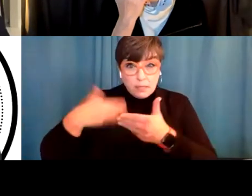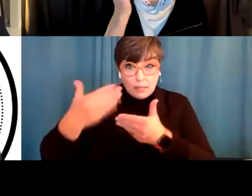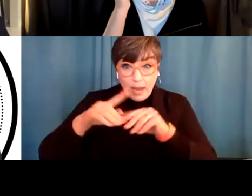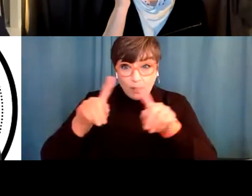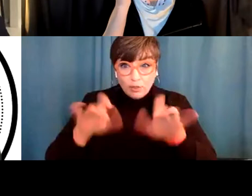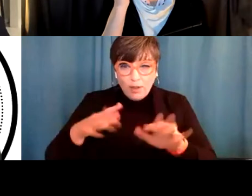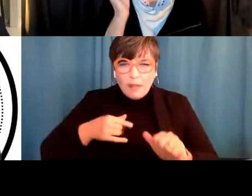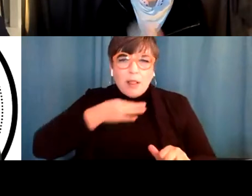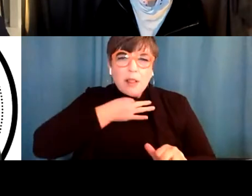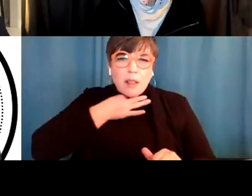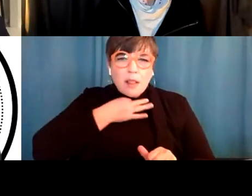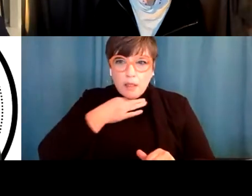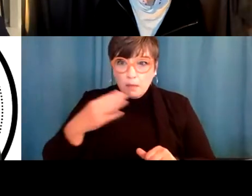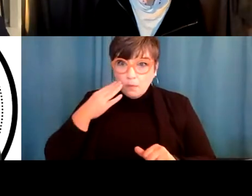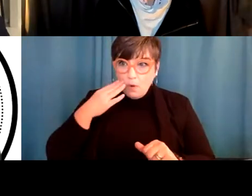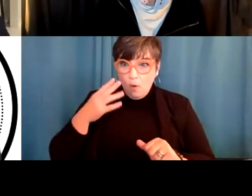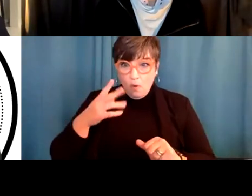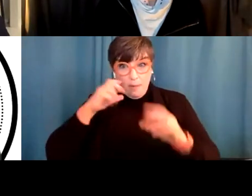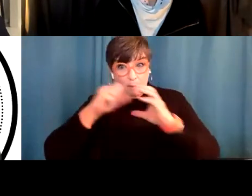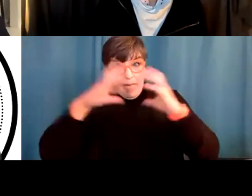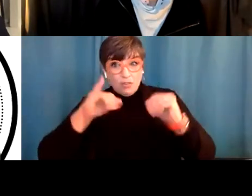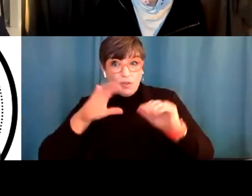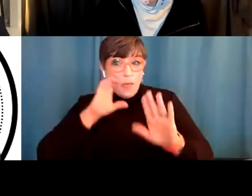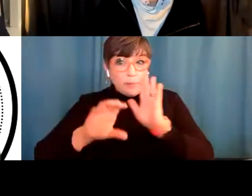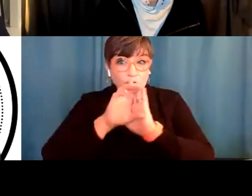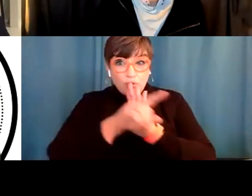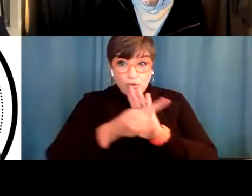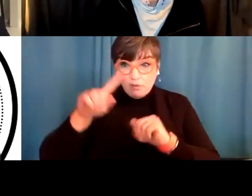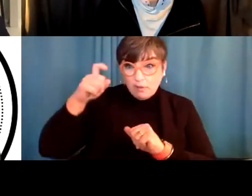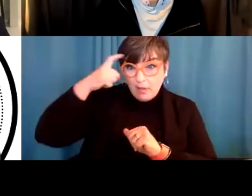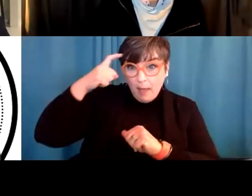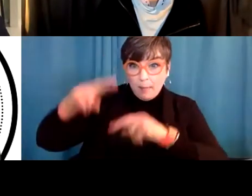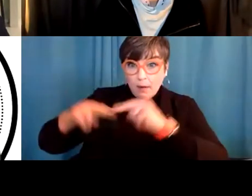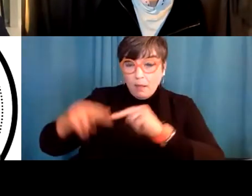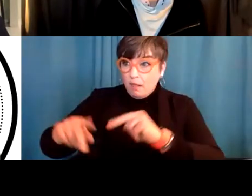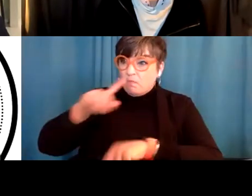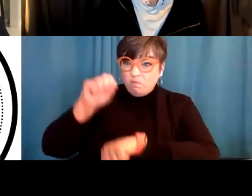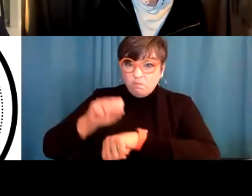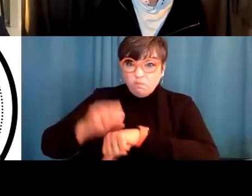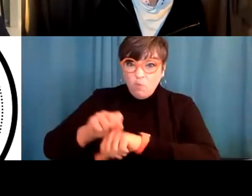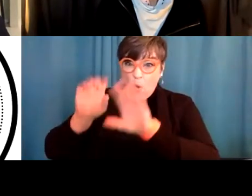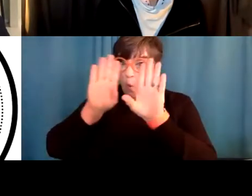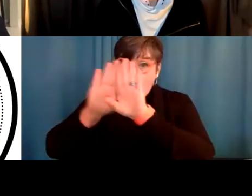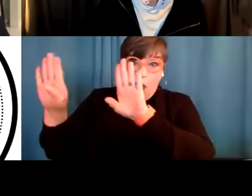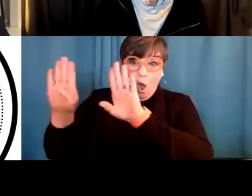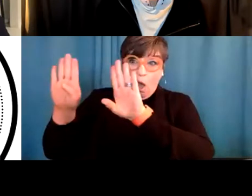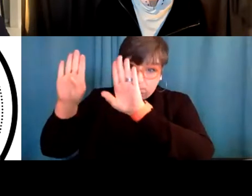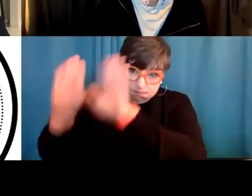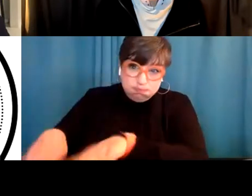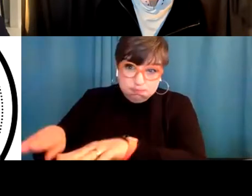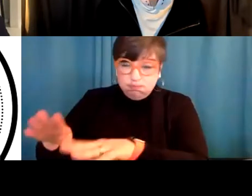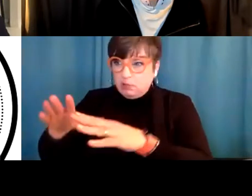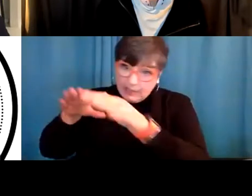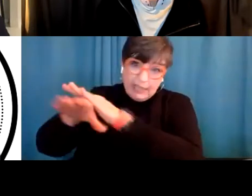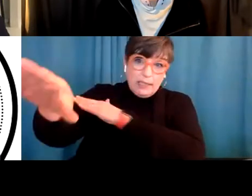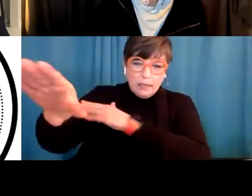the walls of the Capitol may in fact prove to be some kind of common ground, at least for some people, that there was a line there